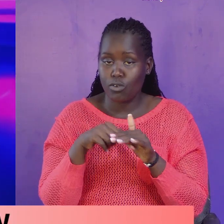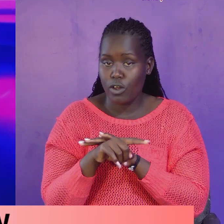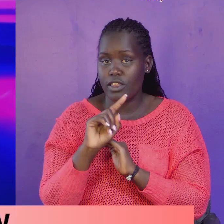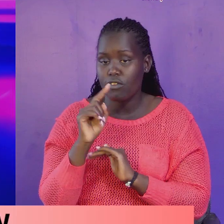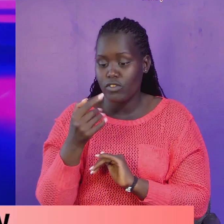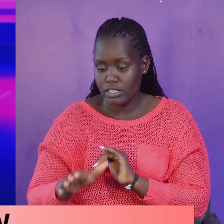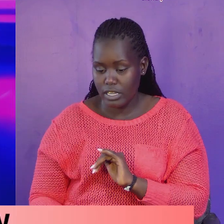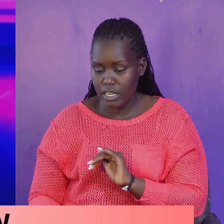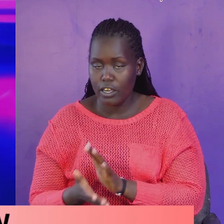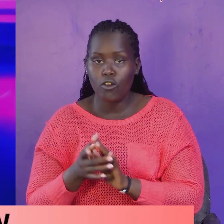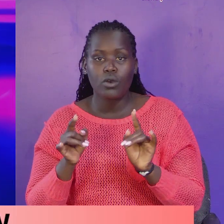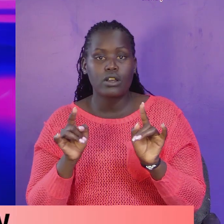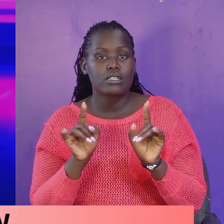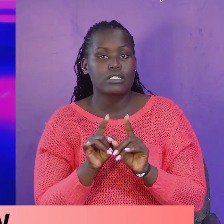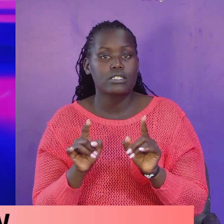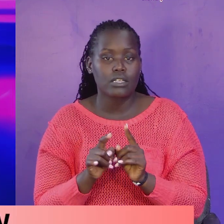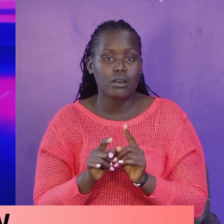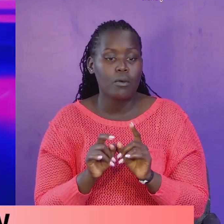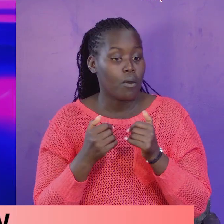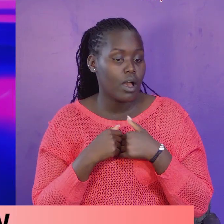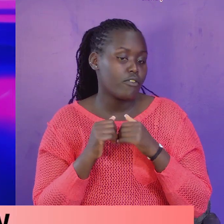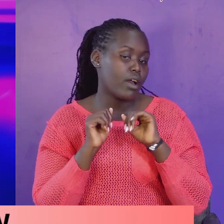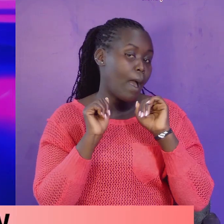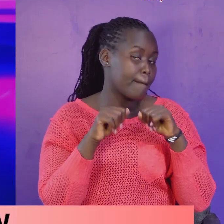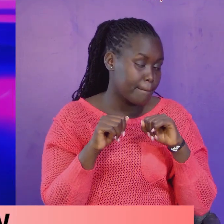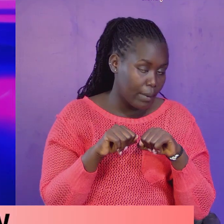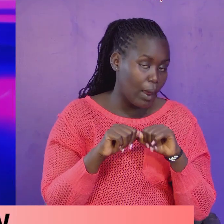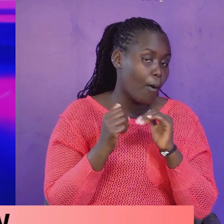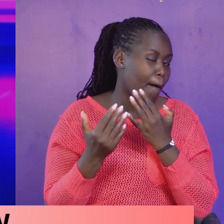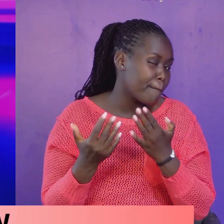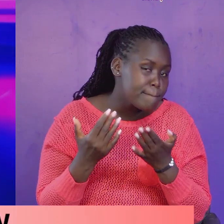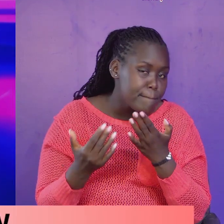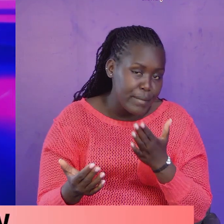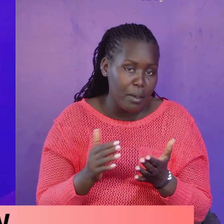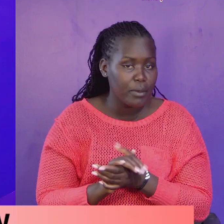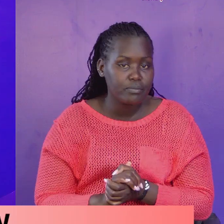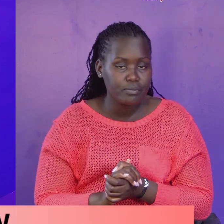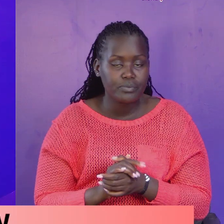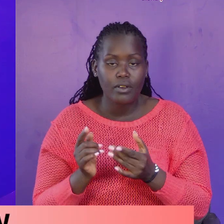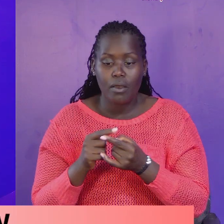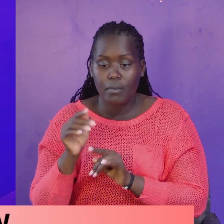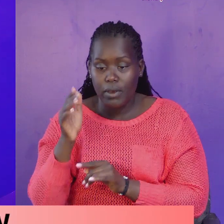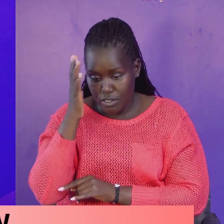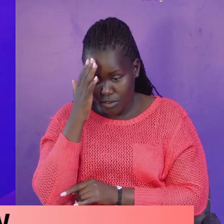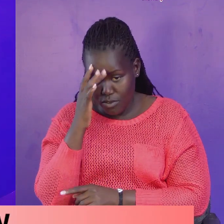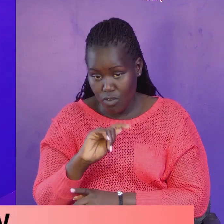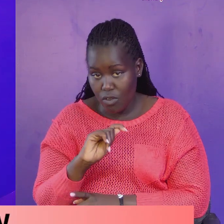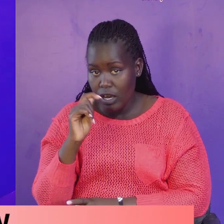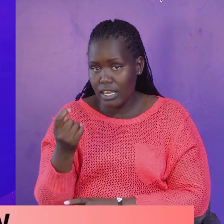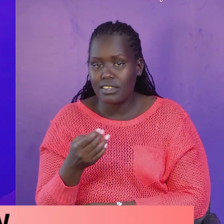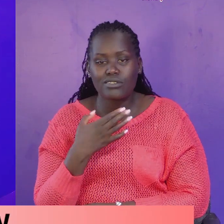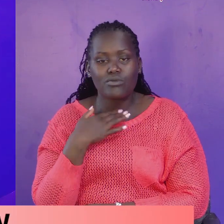0-0. So there is a possibility we might. But you know, Kenya is not yearning for something.